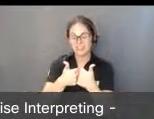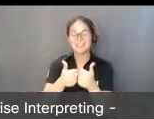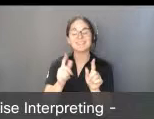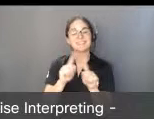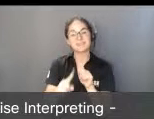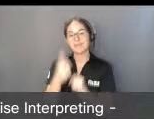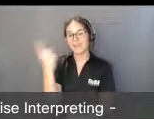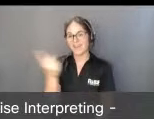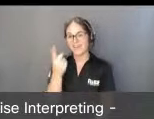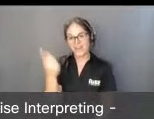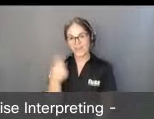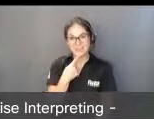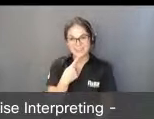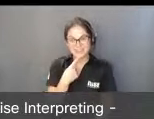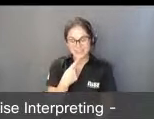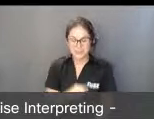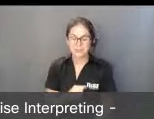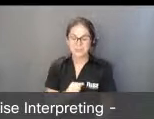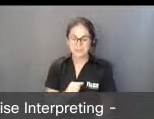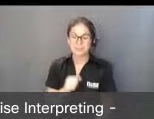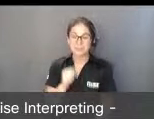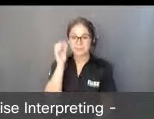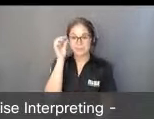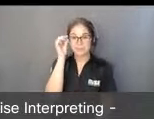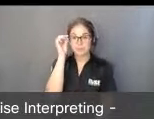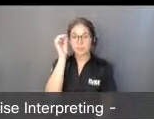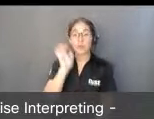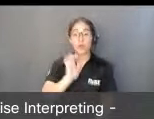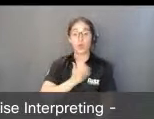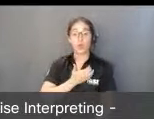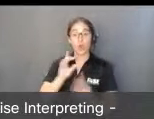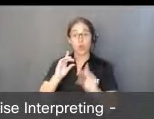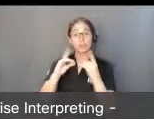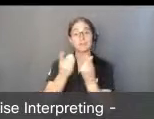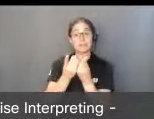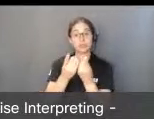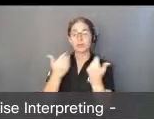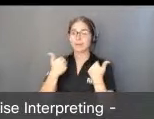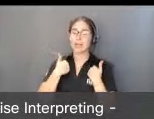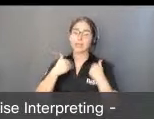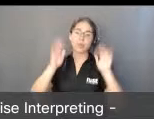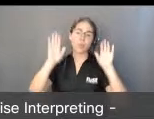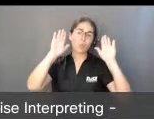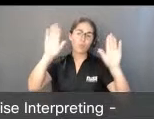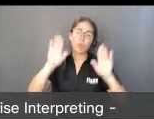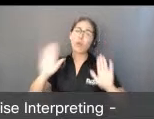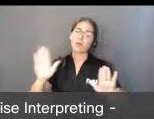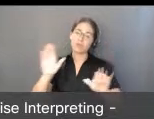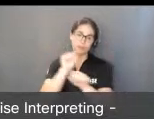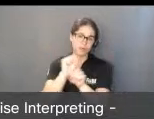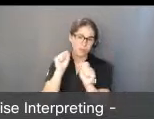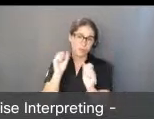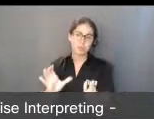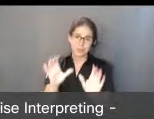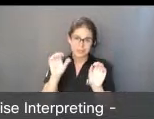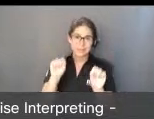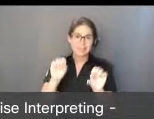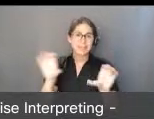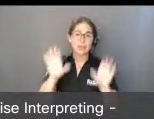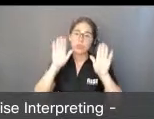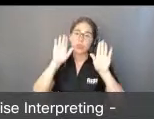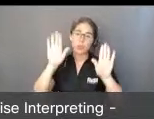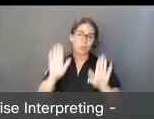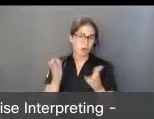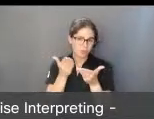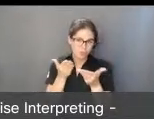say that, you know, our district has some wonderful employees that can do wonderful things.